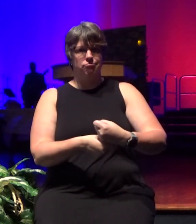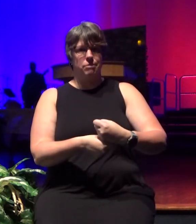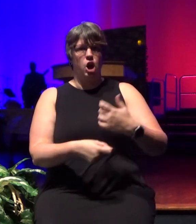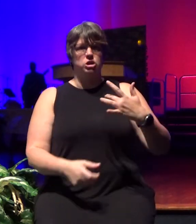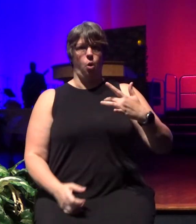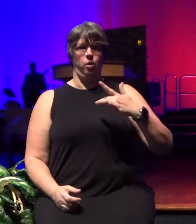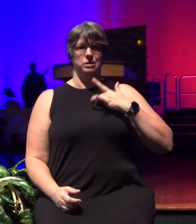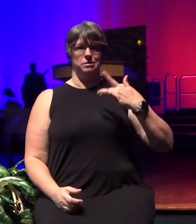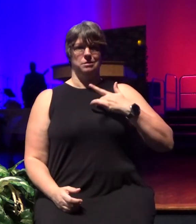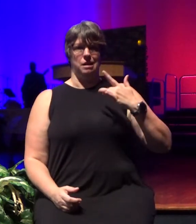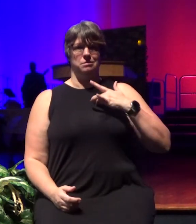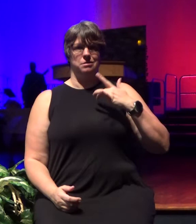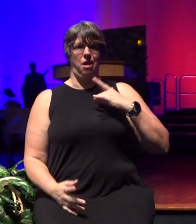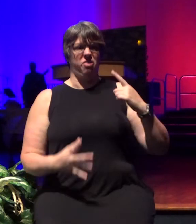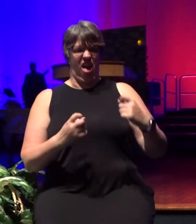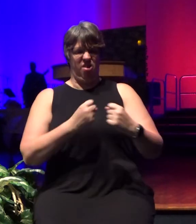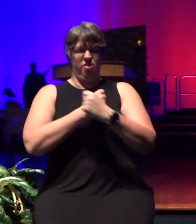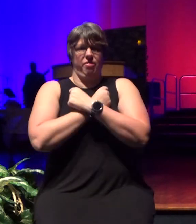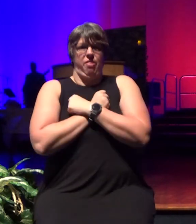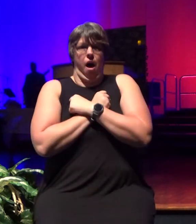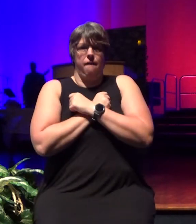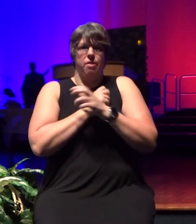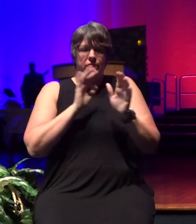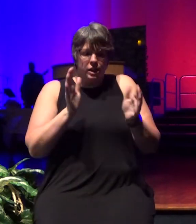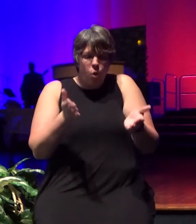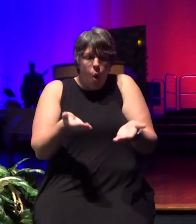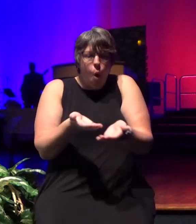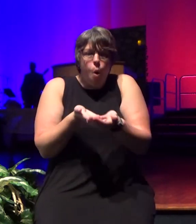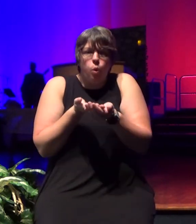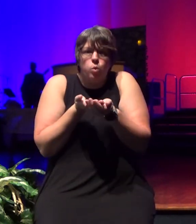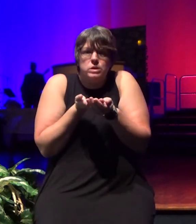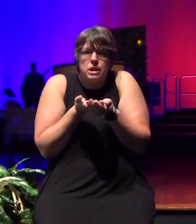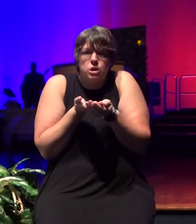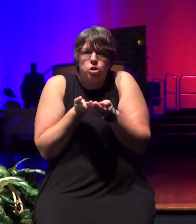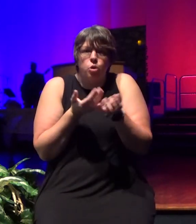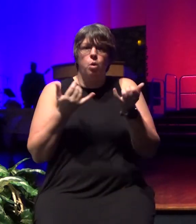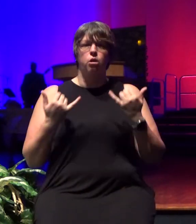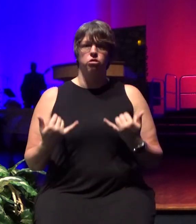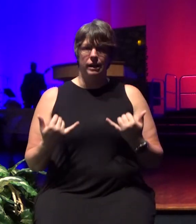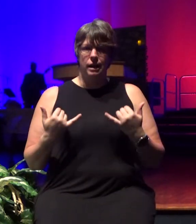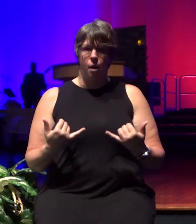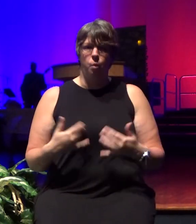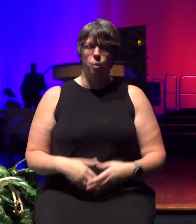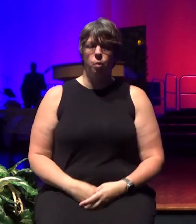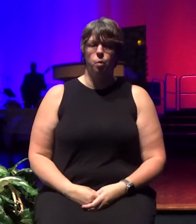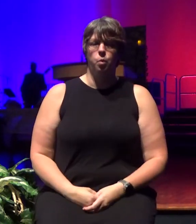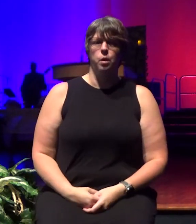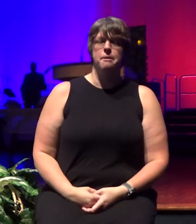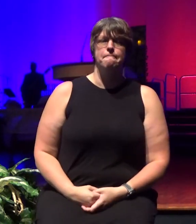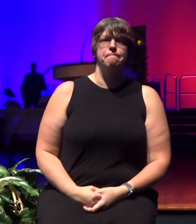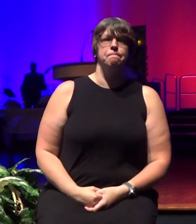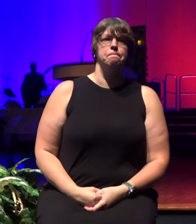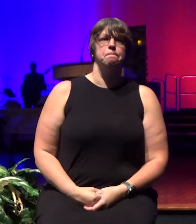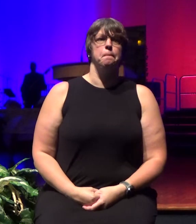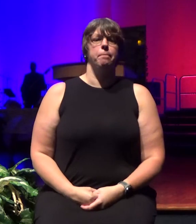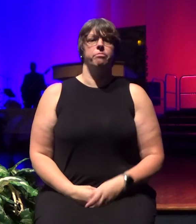In those times when we soar and sail into what seems like the